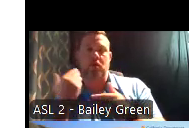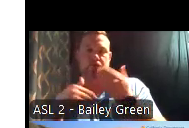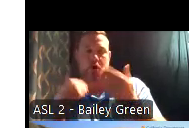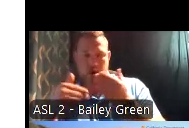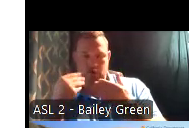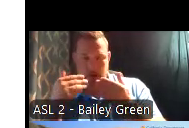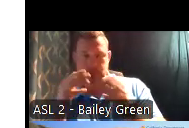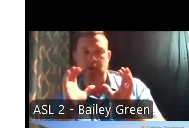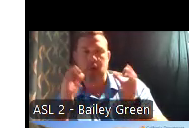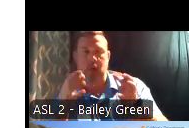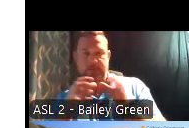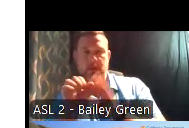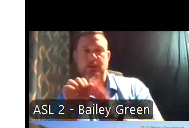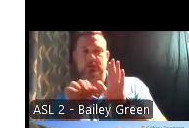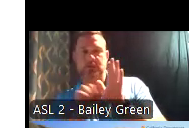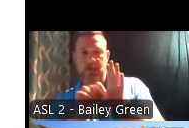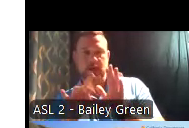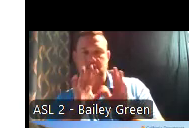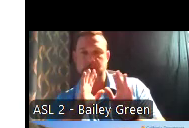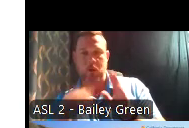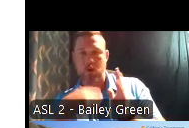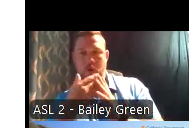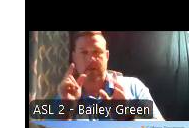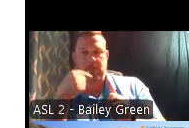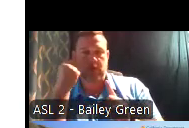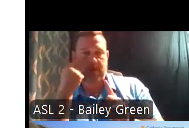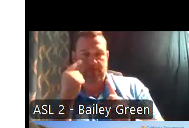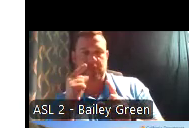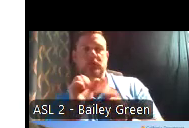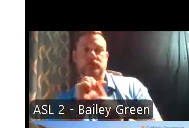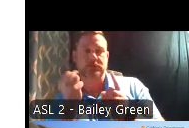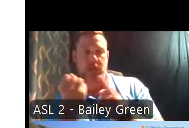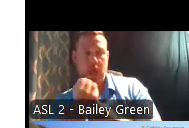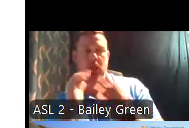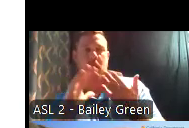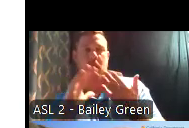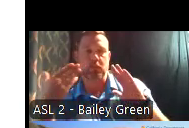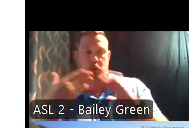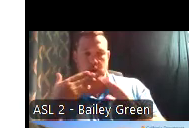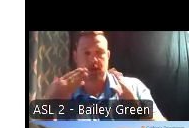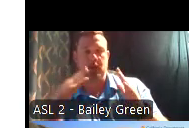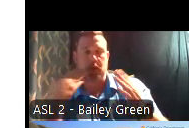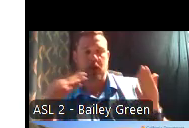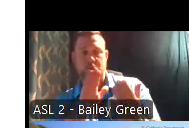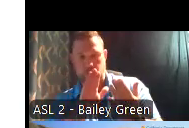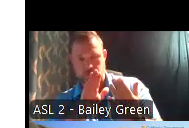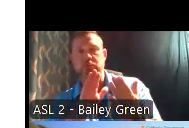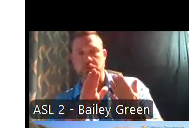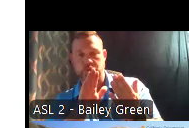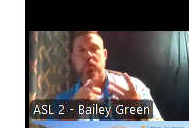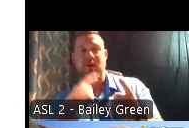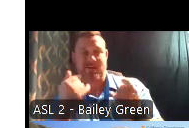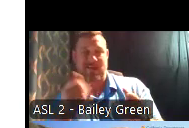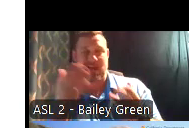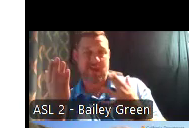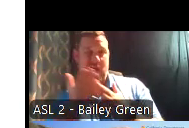collectively as a state. Again, this is a whole of government, whole of society, whole of community approach. We're at that mid-year point